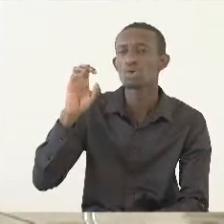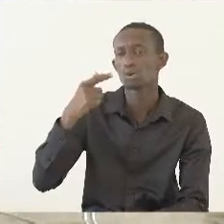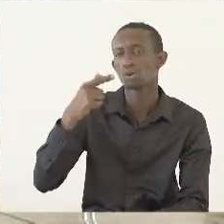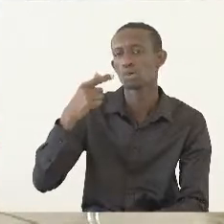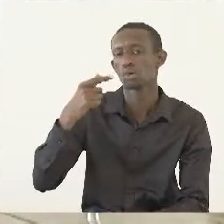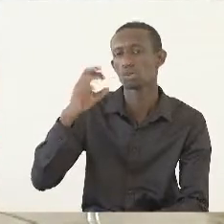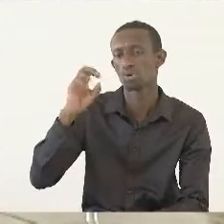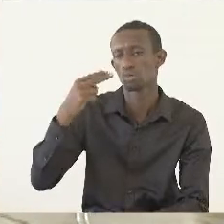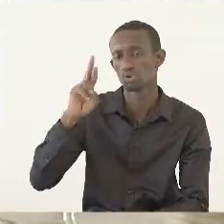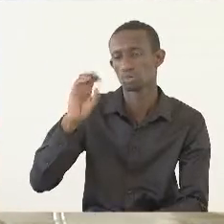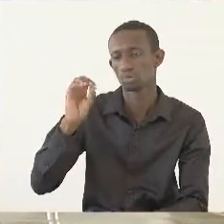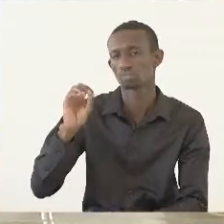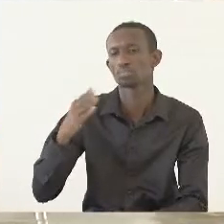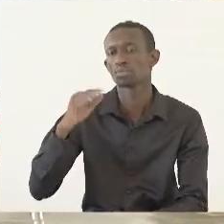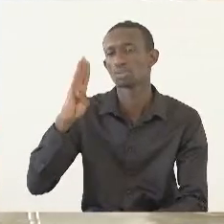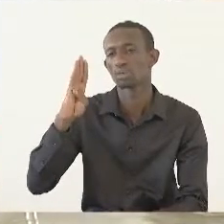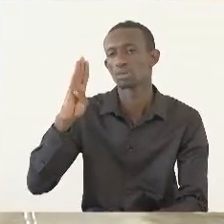4-chloro, benzoic acid.